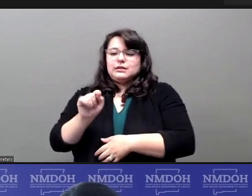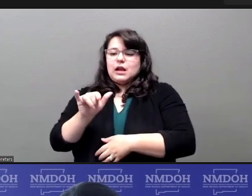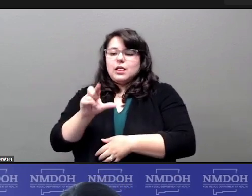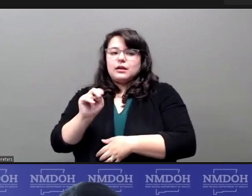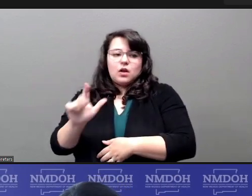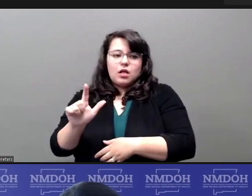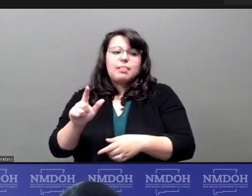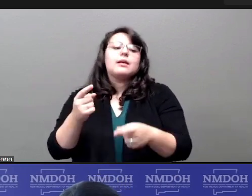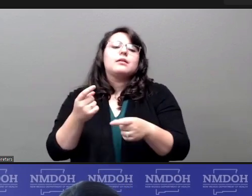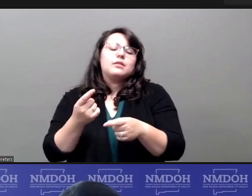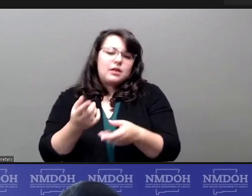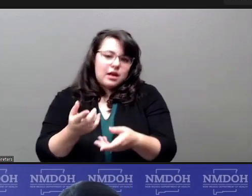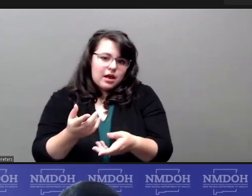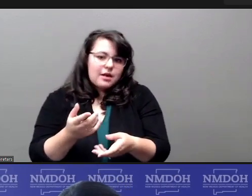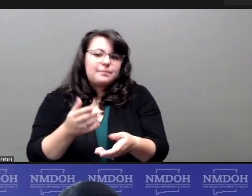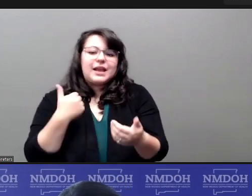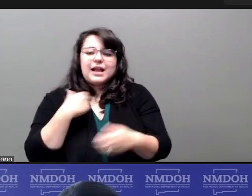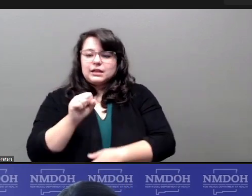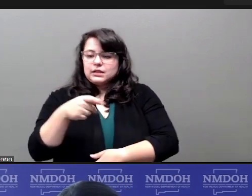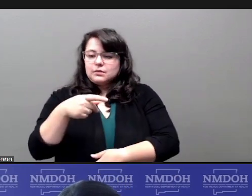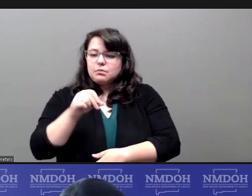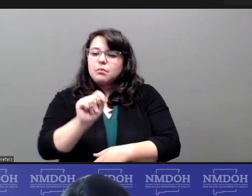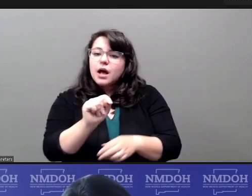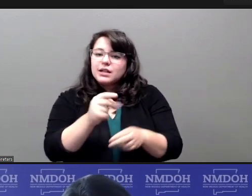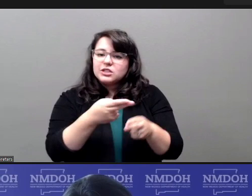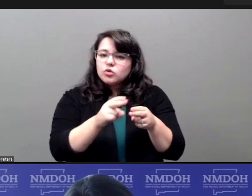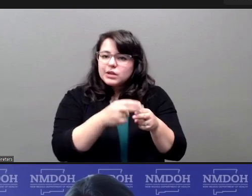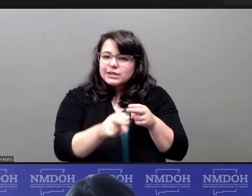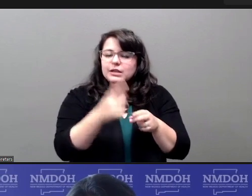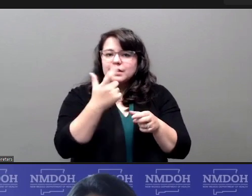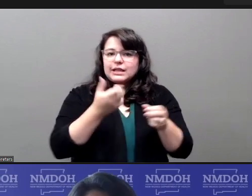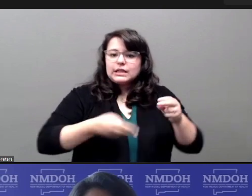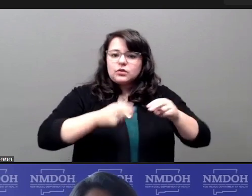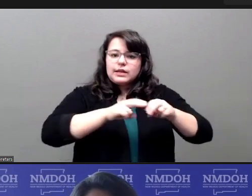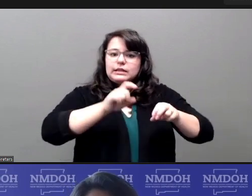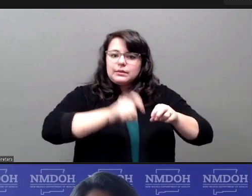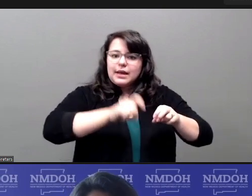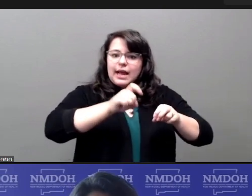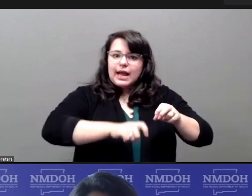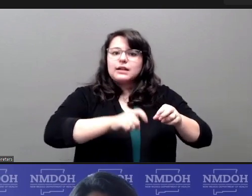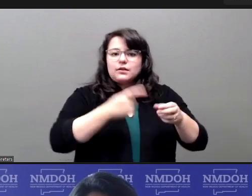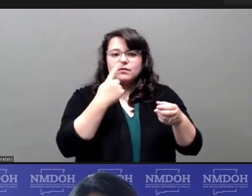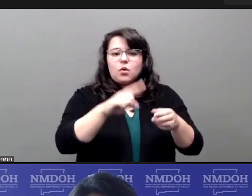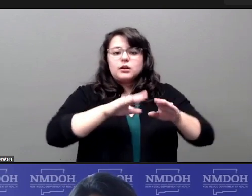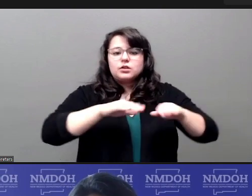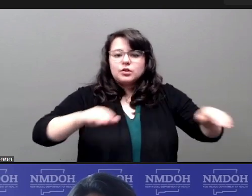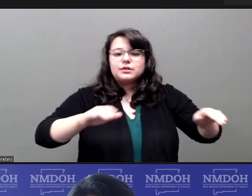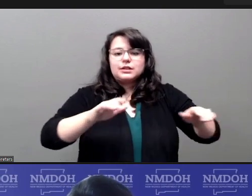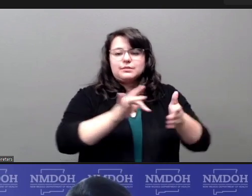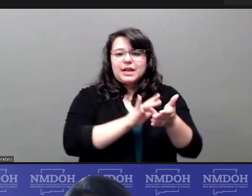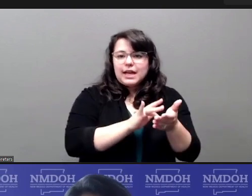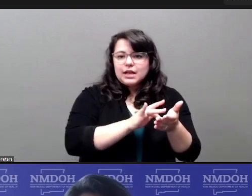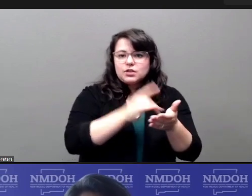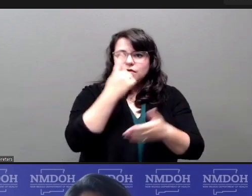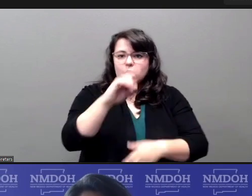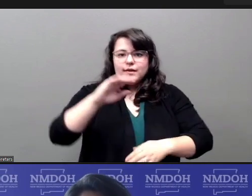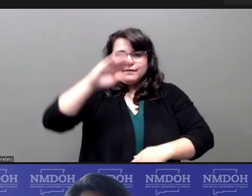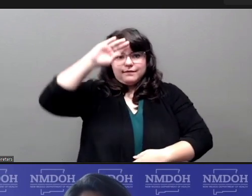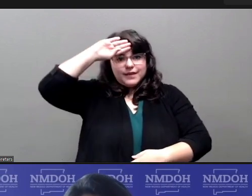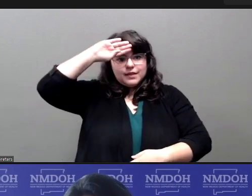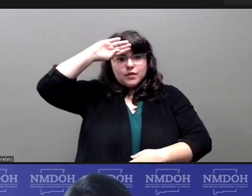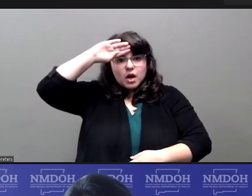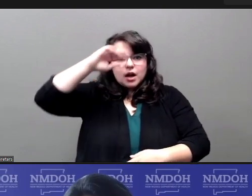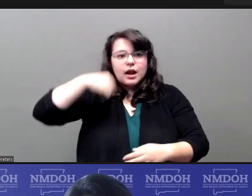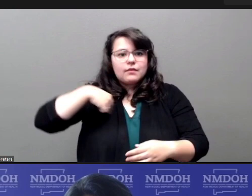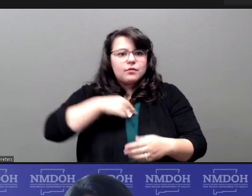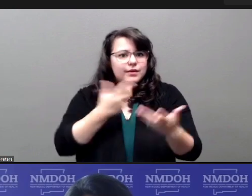spot shortages due to increased demand across the country on children's medications for fever. Have we seen that in New Mexico? Is